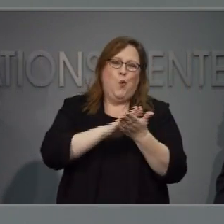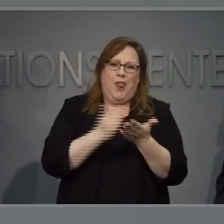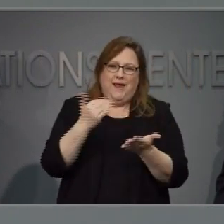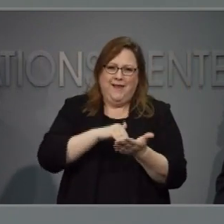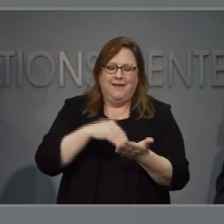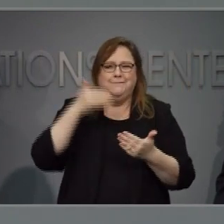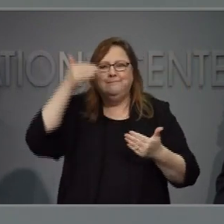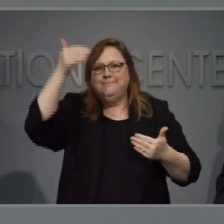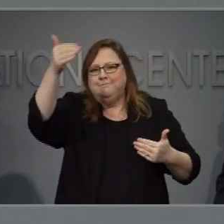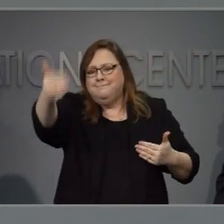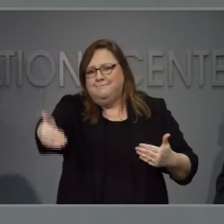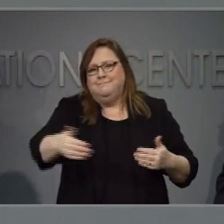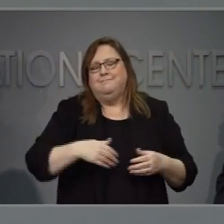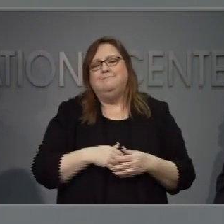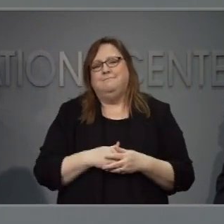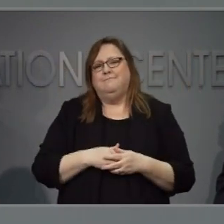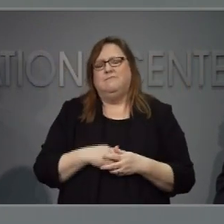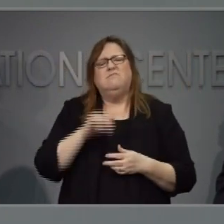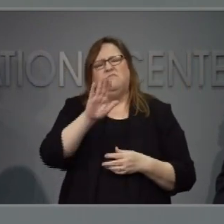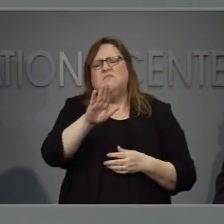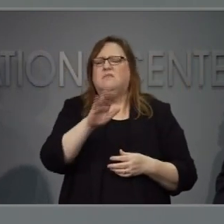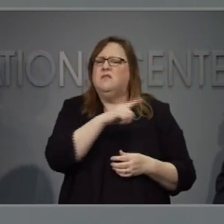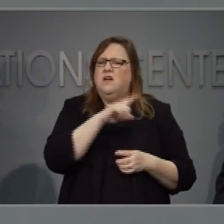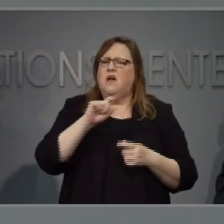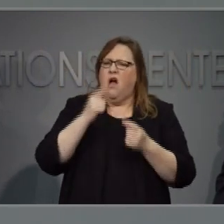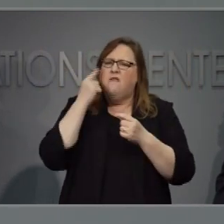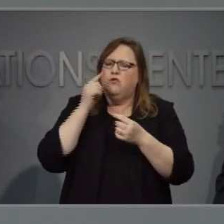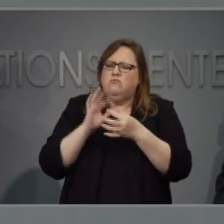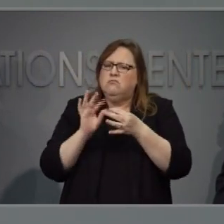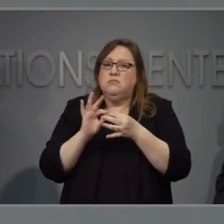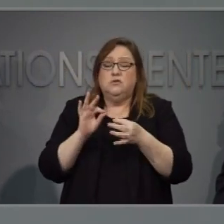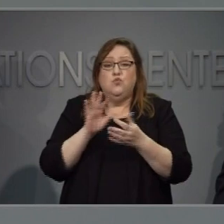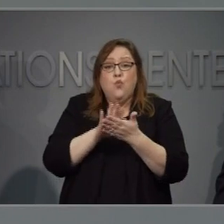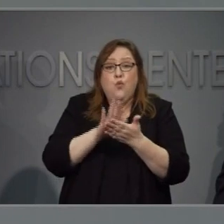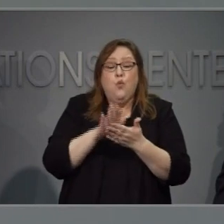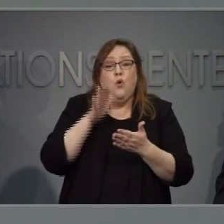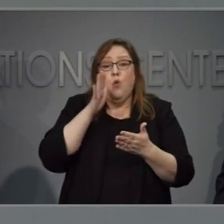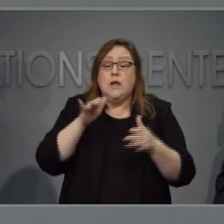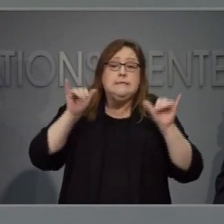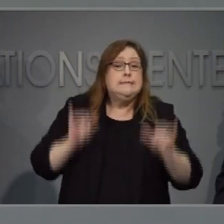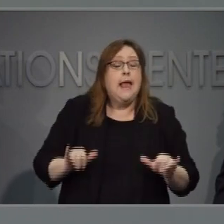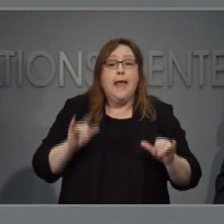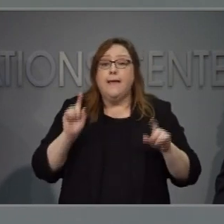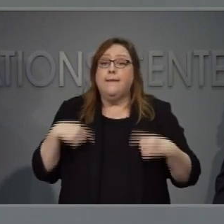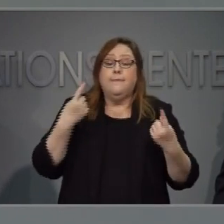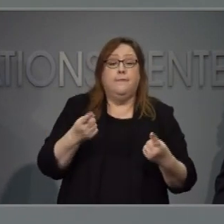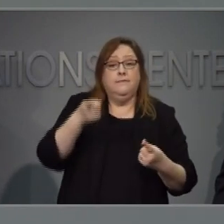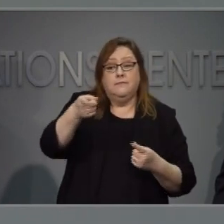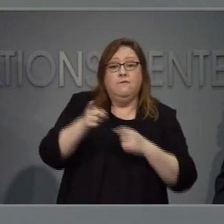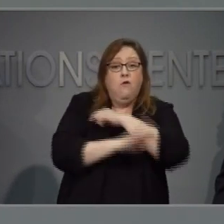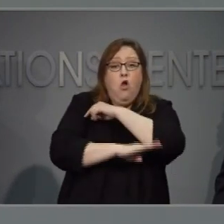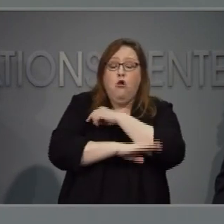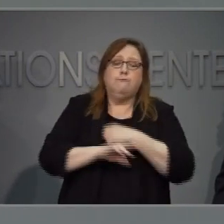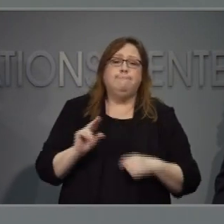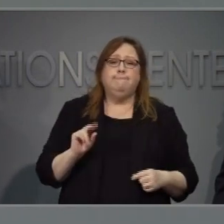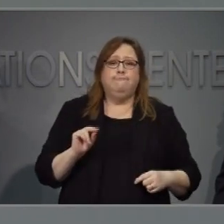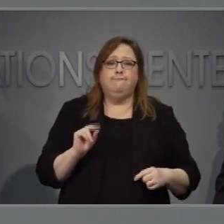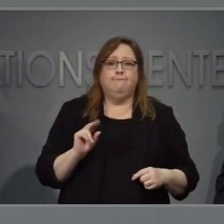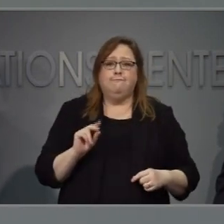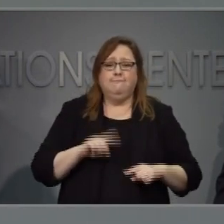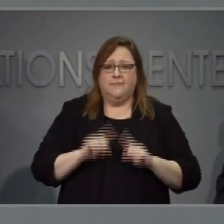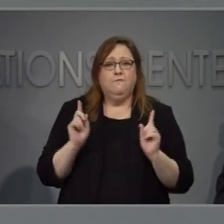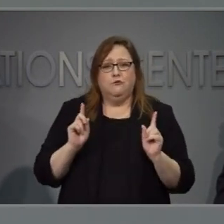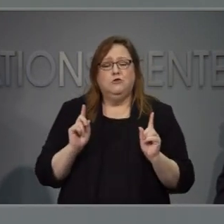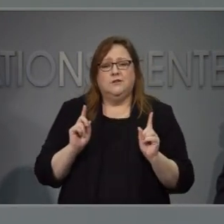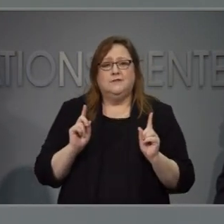assured, as the governor mentioned, we will operate our schools differently in the next school year because the safety